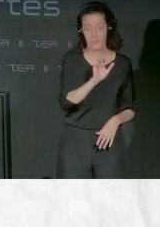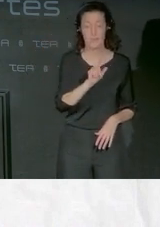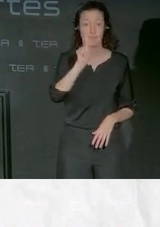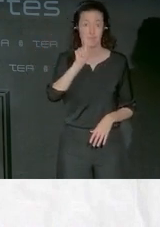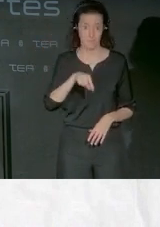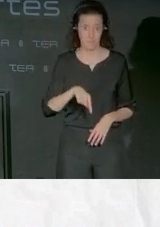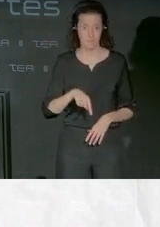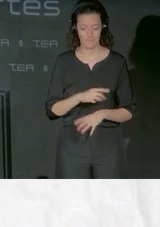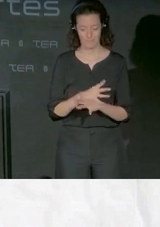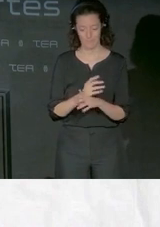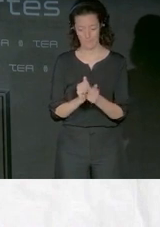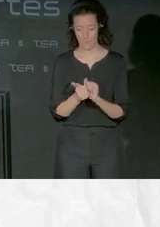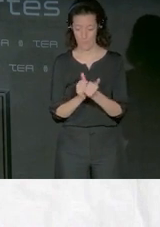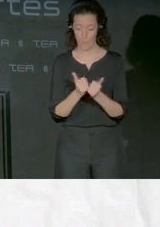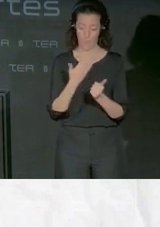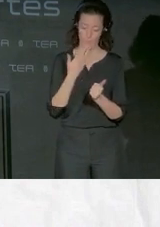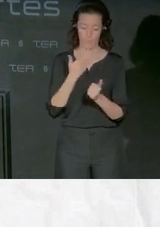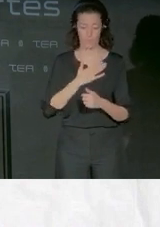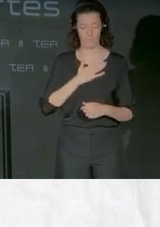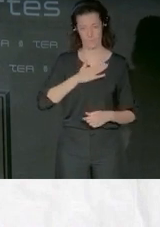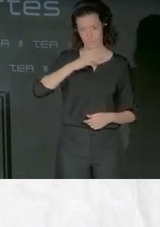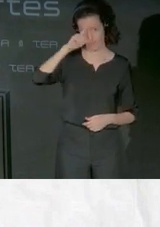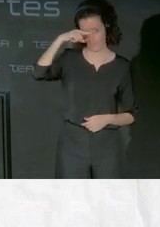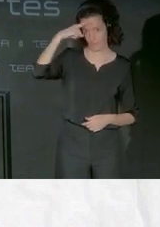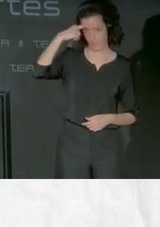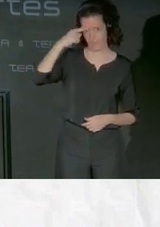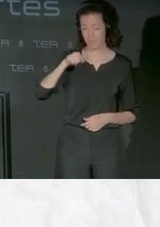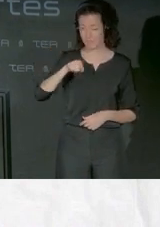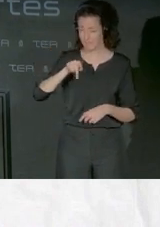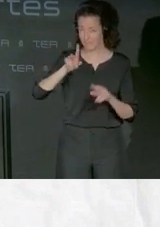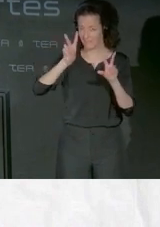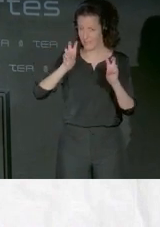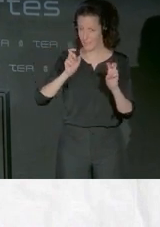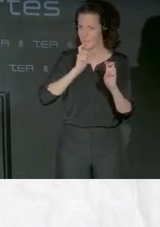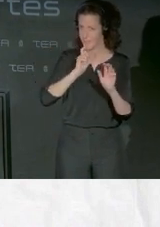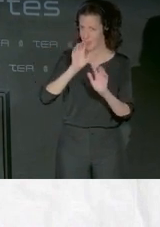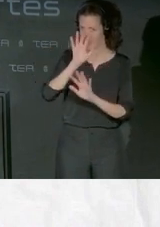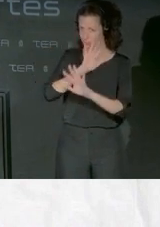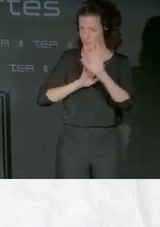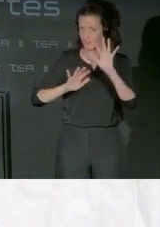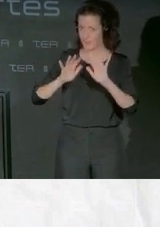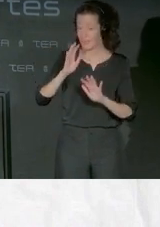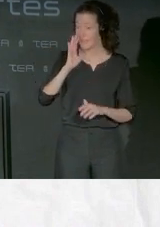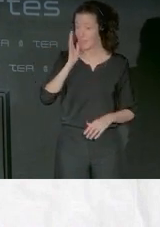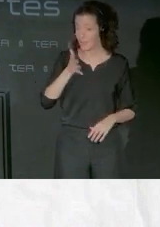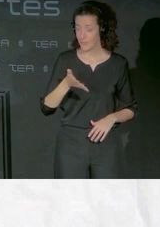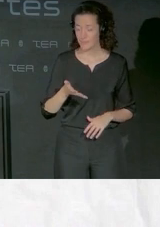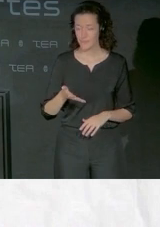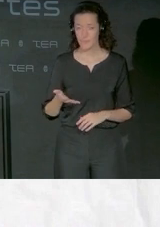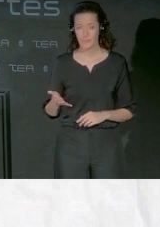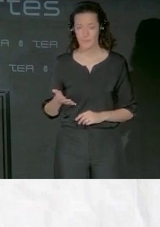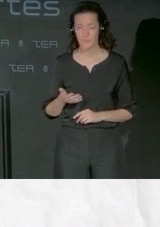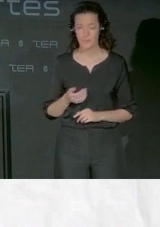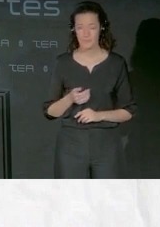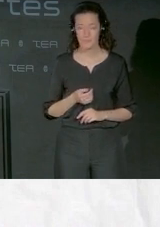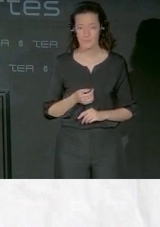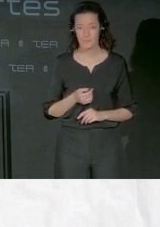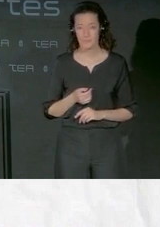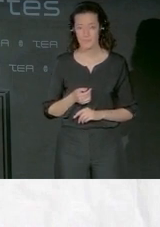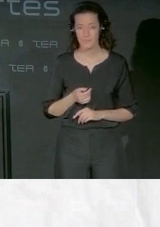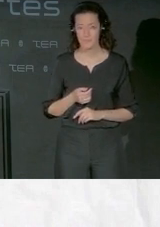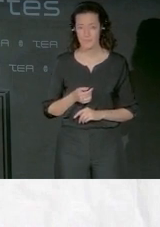complex because safeguarding and preservation techniques require quite a number of, let's